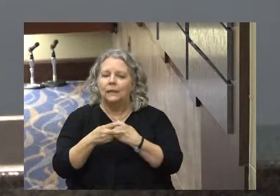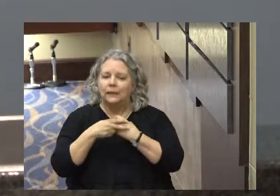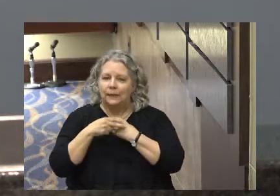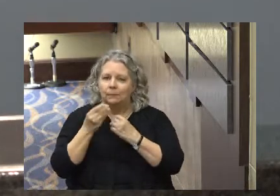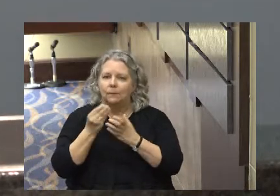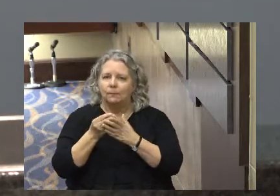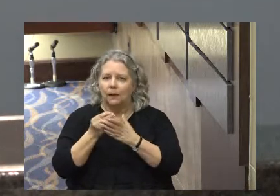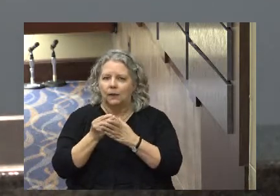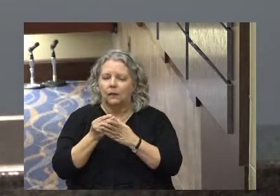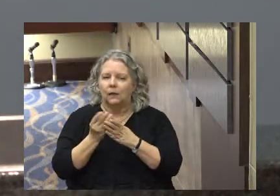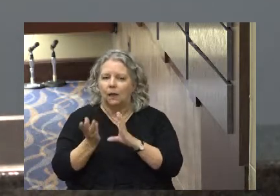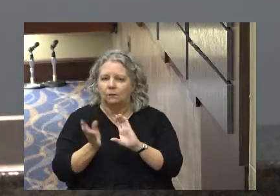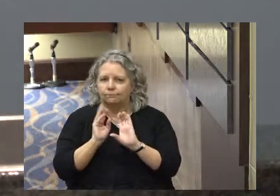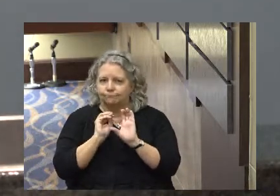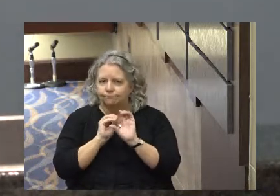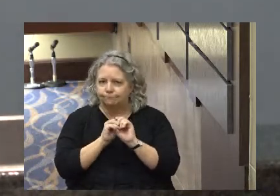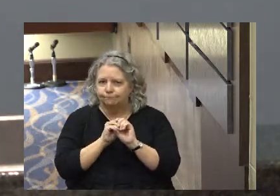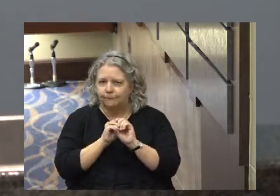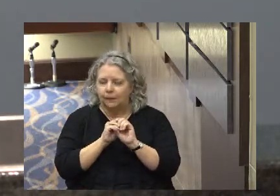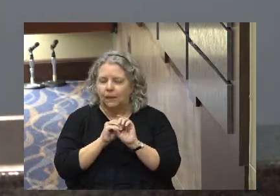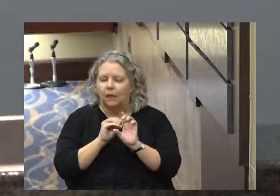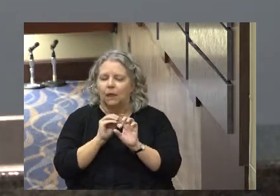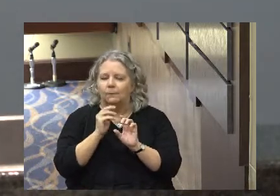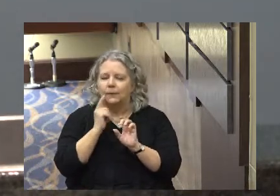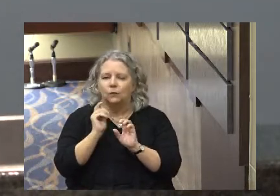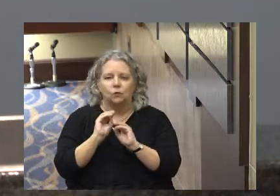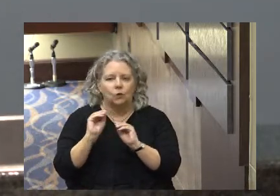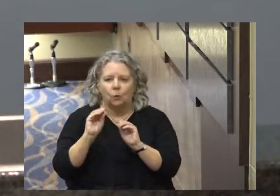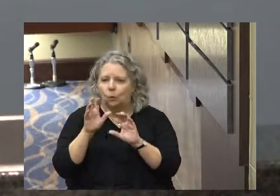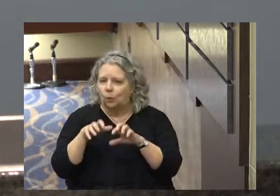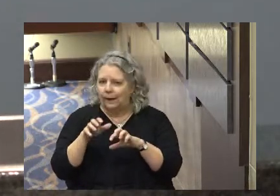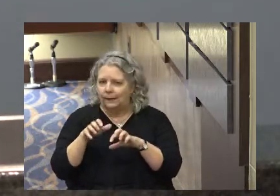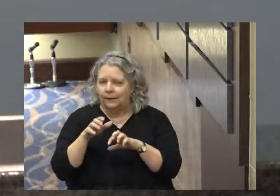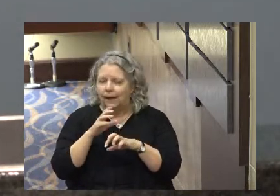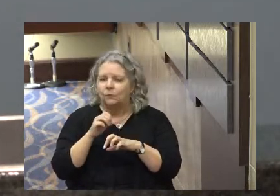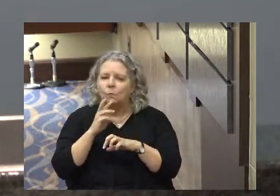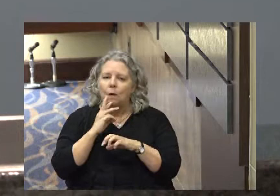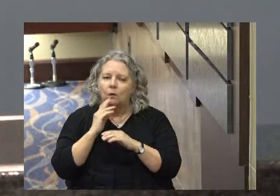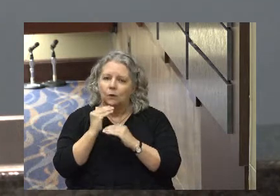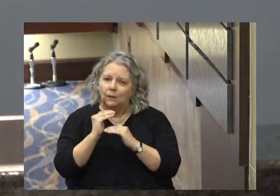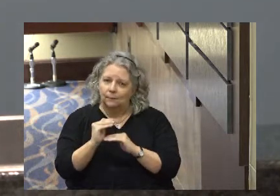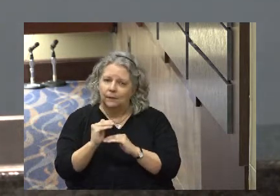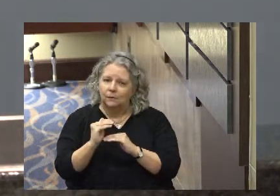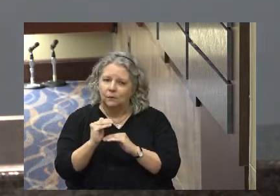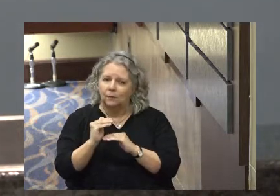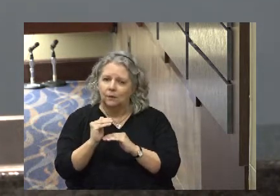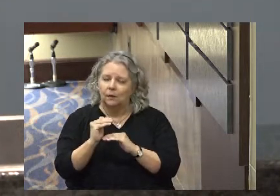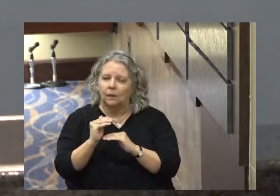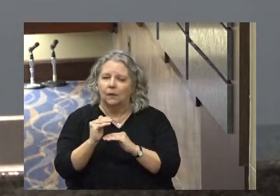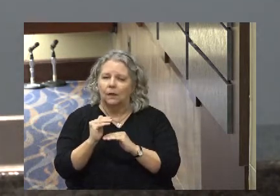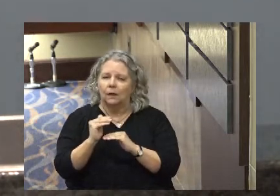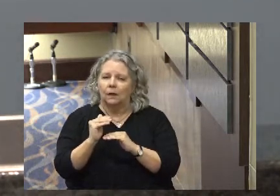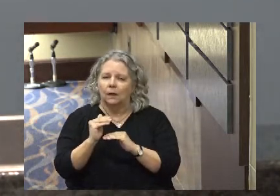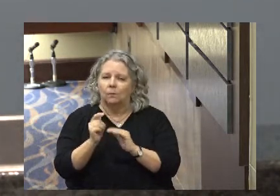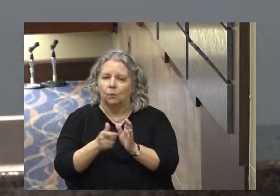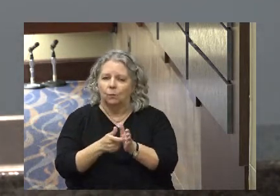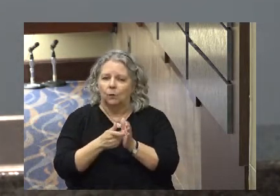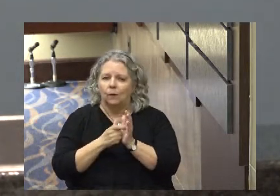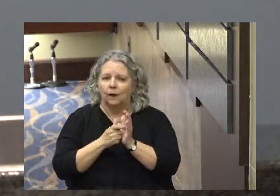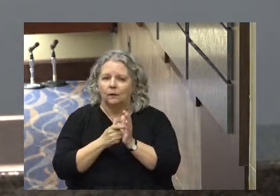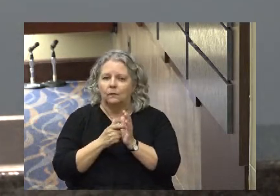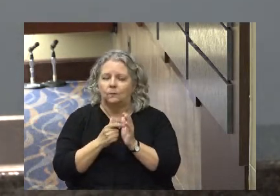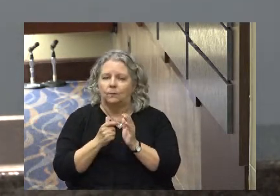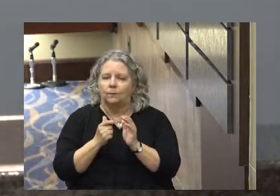of no rainfall and the water restrictions that we're imposing, that we're going to still have reliable service